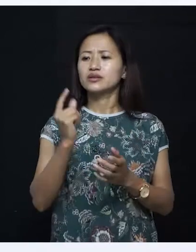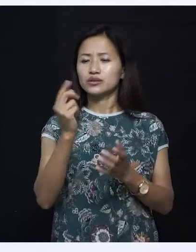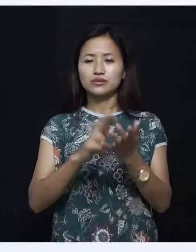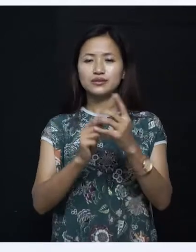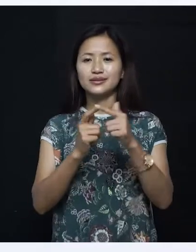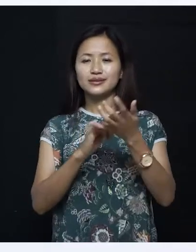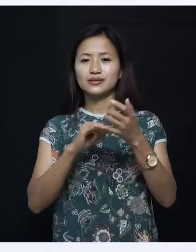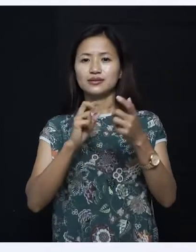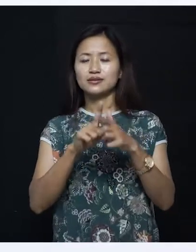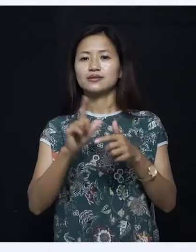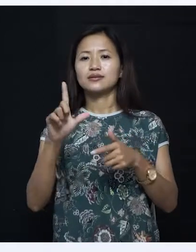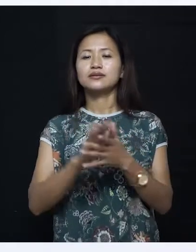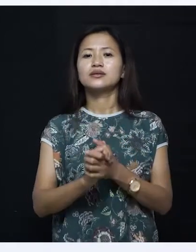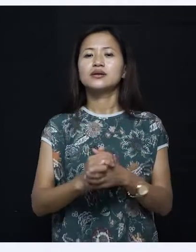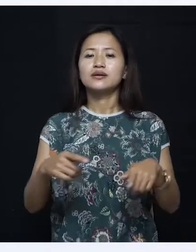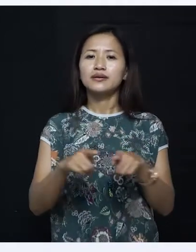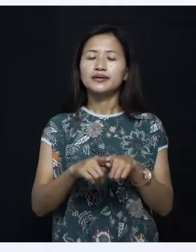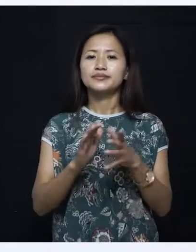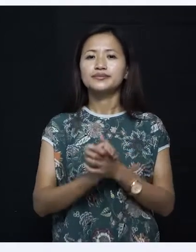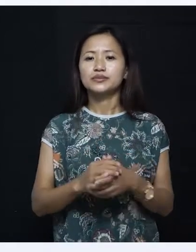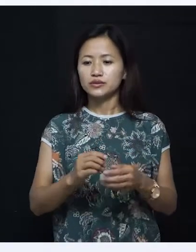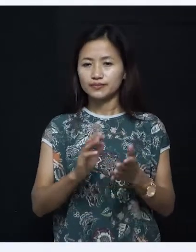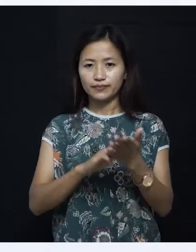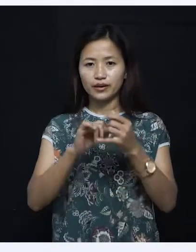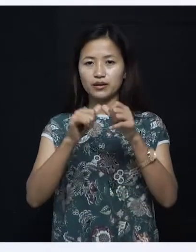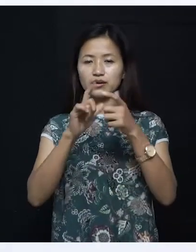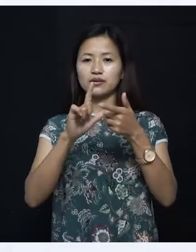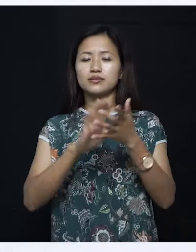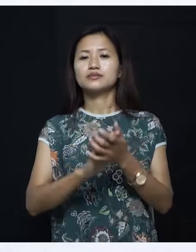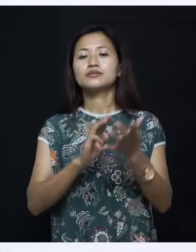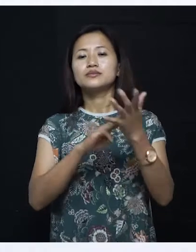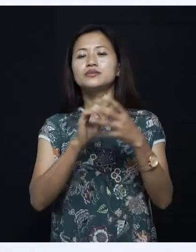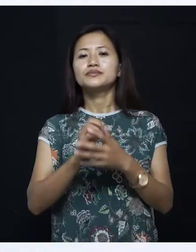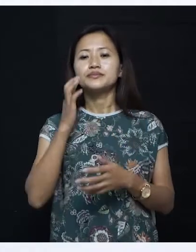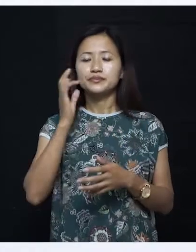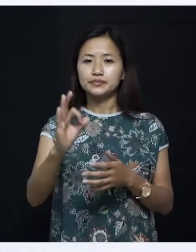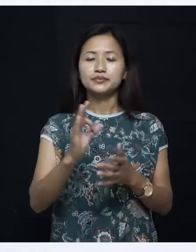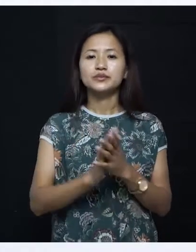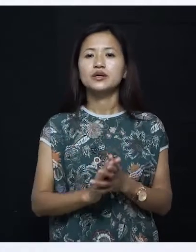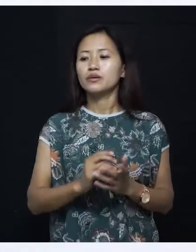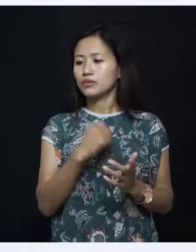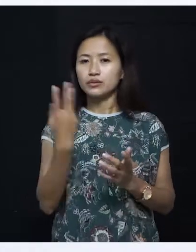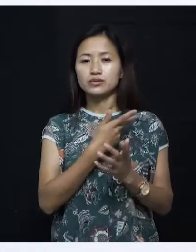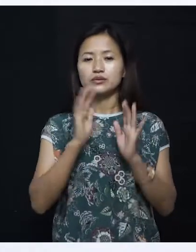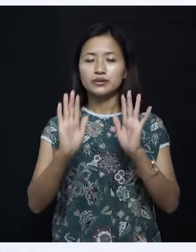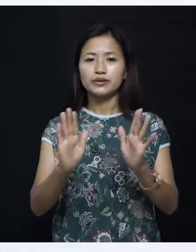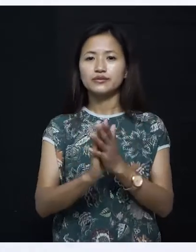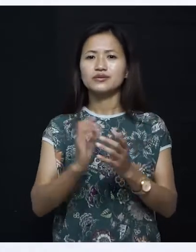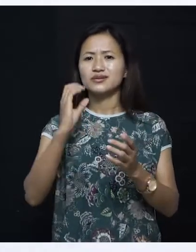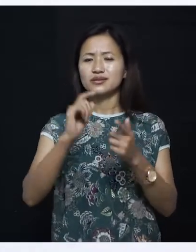so on. So that is why aluminum smelting is also important. Then we also have these